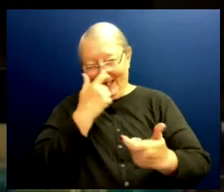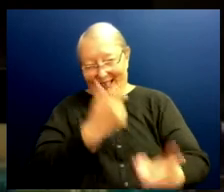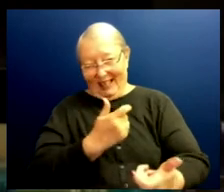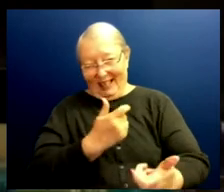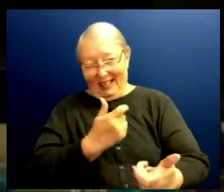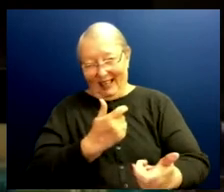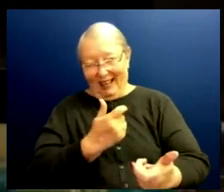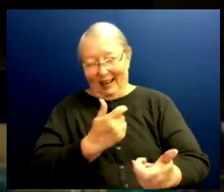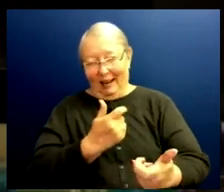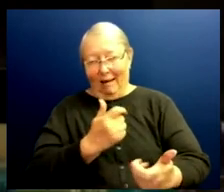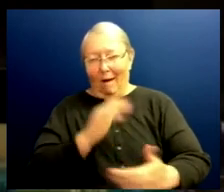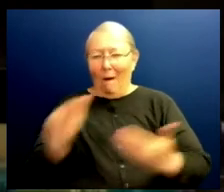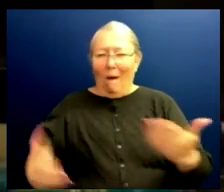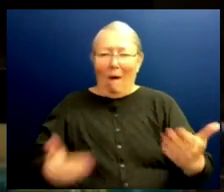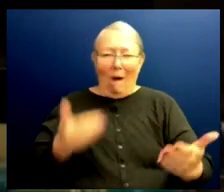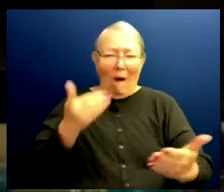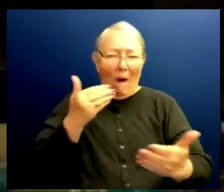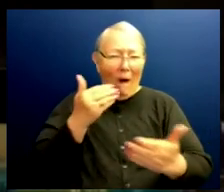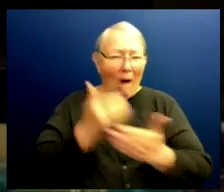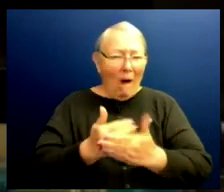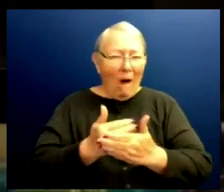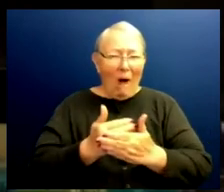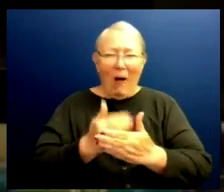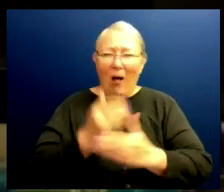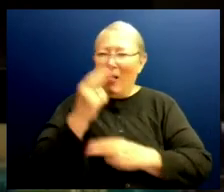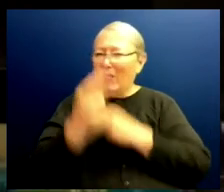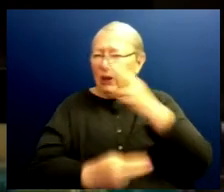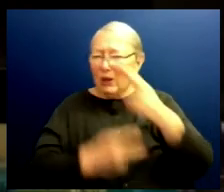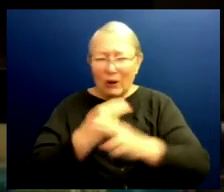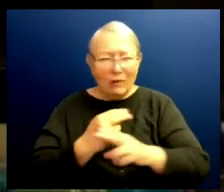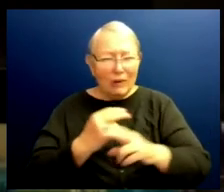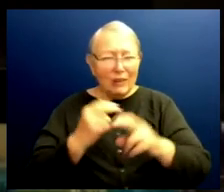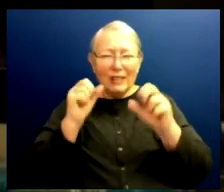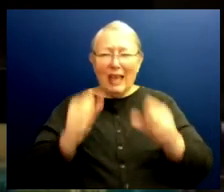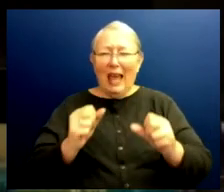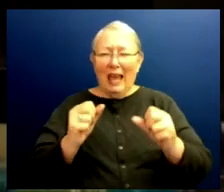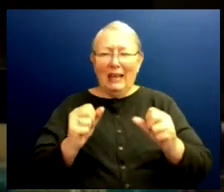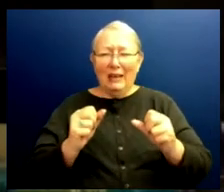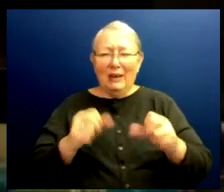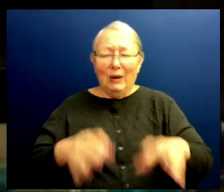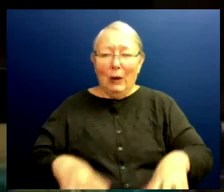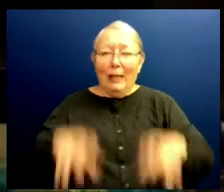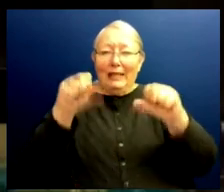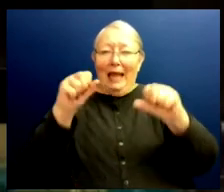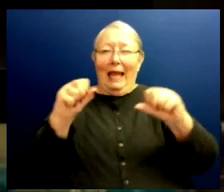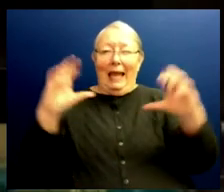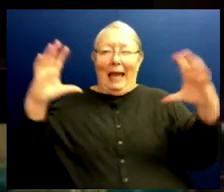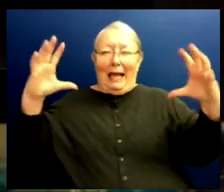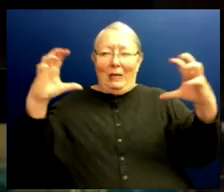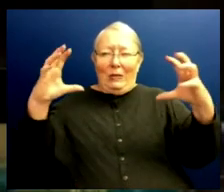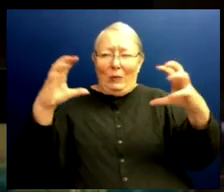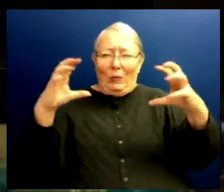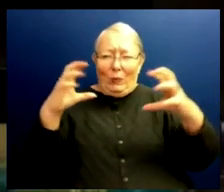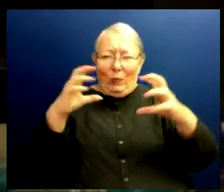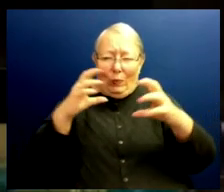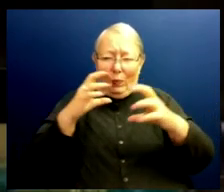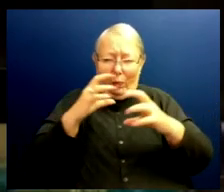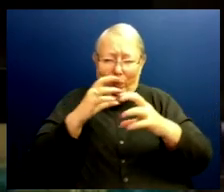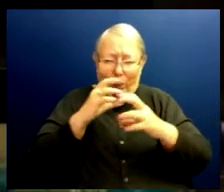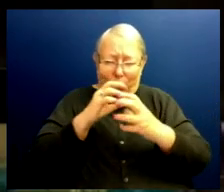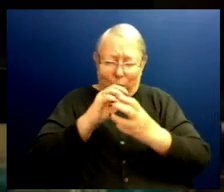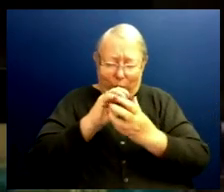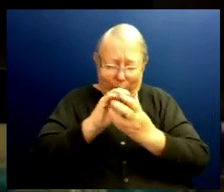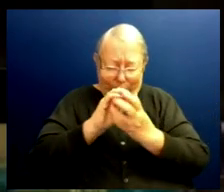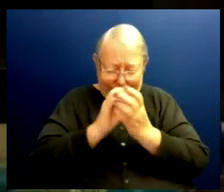of this mass in the universe and compress it down to something that is so compact? Well, again, if you apply the laws of